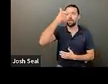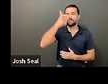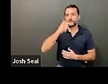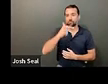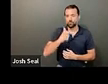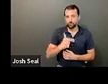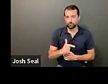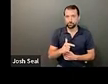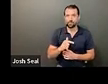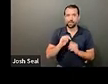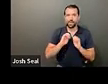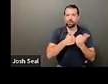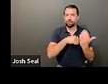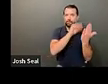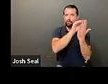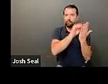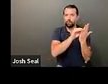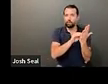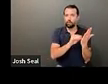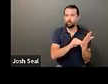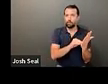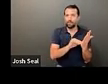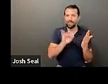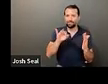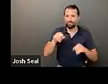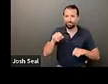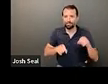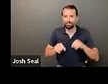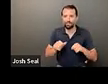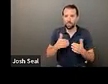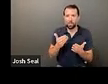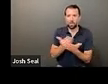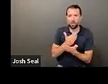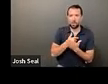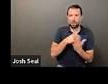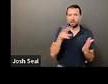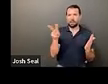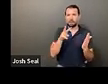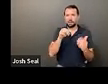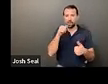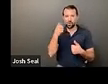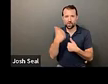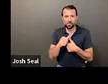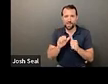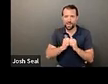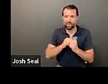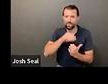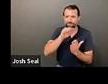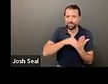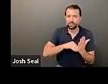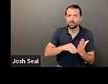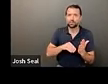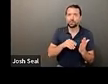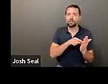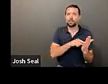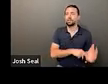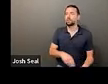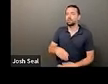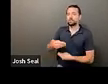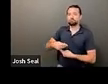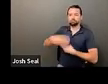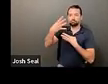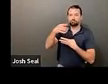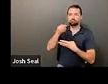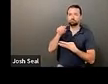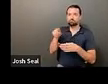this form. So if you're not really sure, or if you can't quite remember, then you want to pull out the procedural manual and allow it to